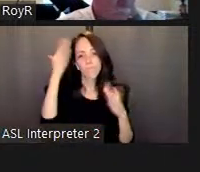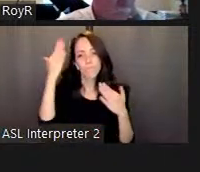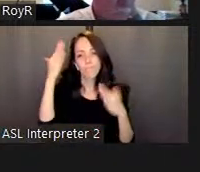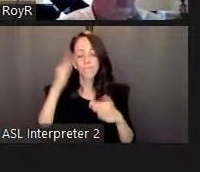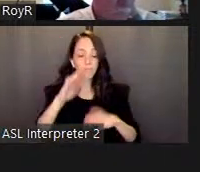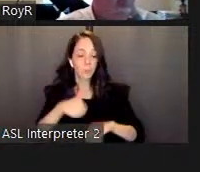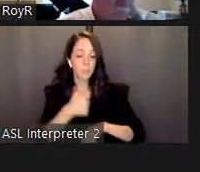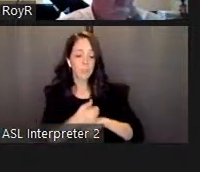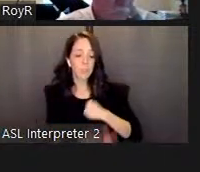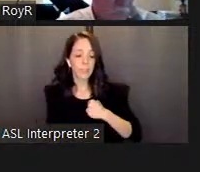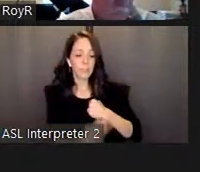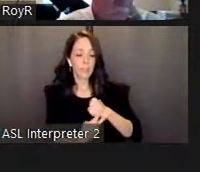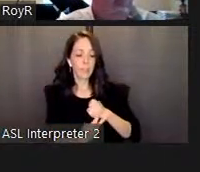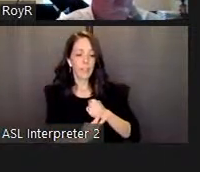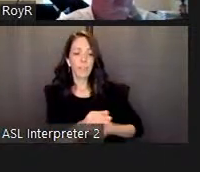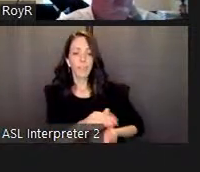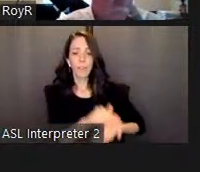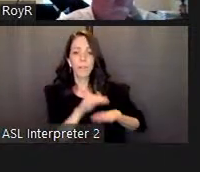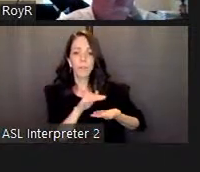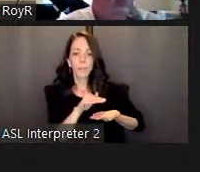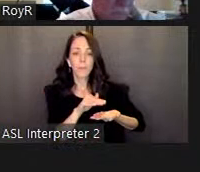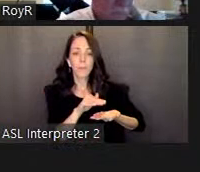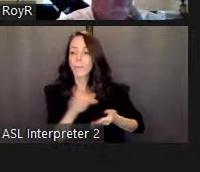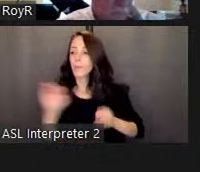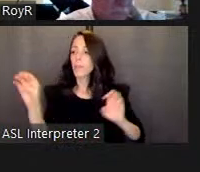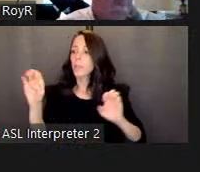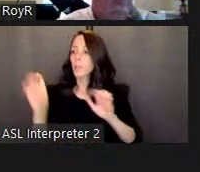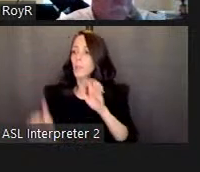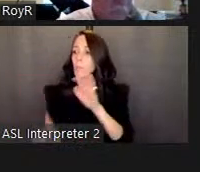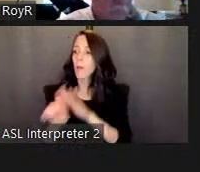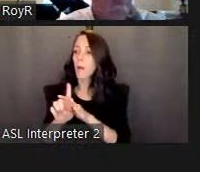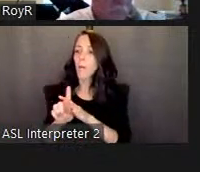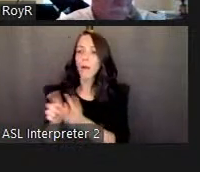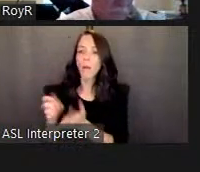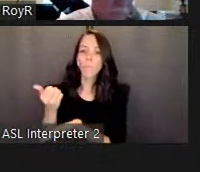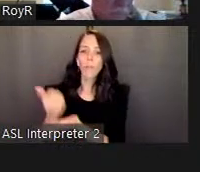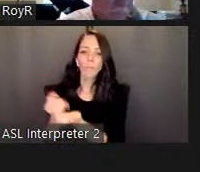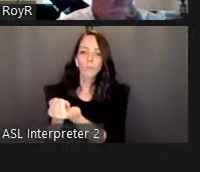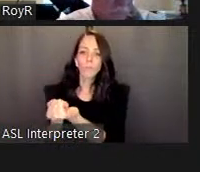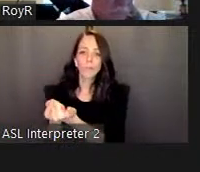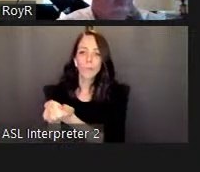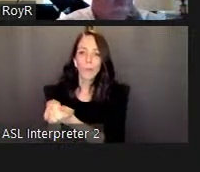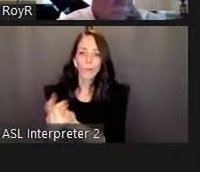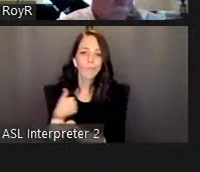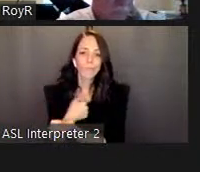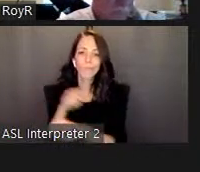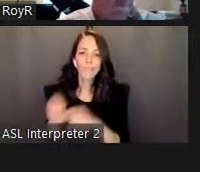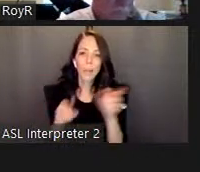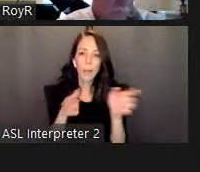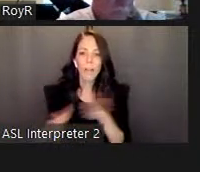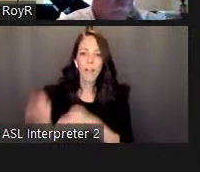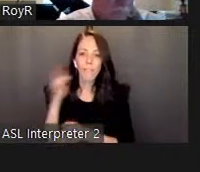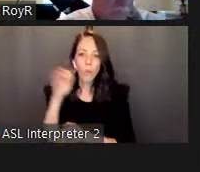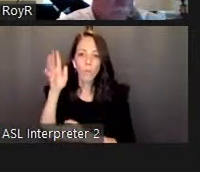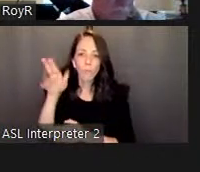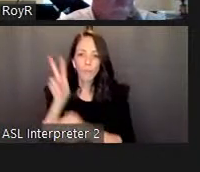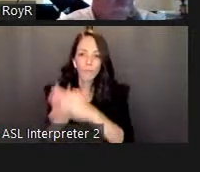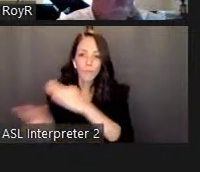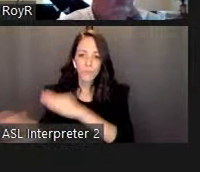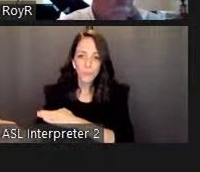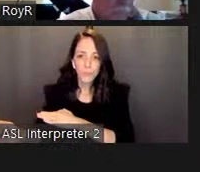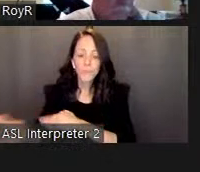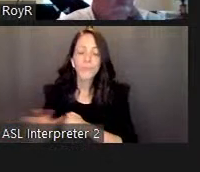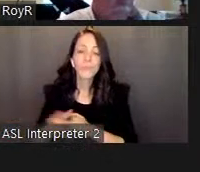respond to emergency needs that we may not have planned for. Each month, the pandemic has progressed in new